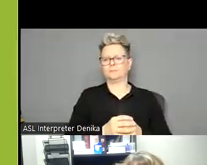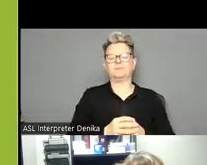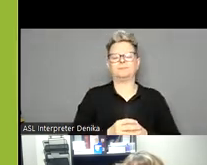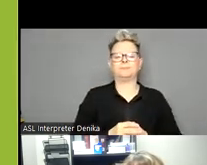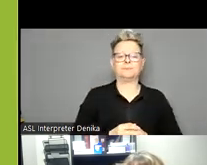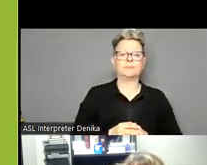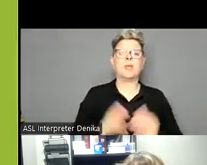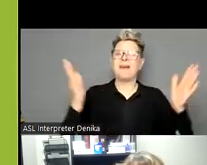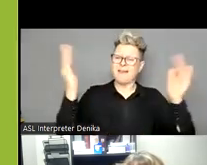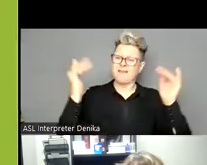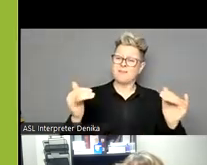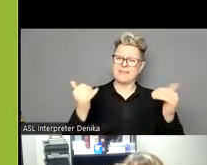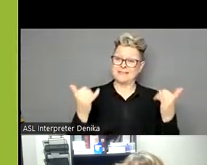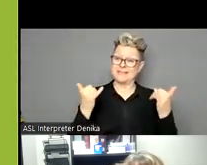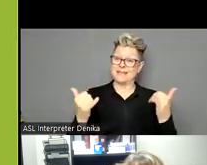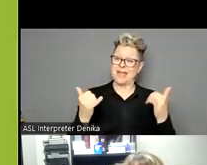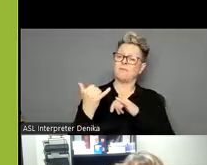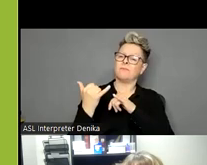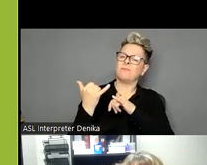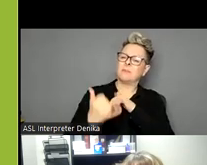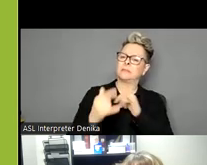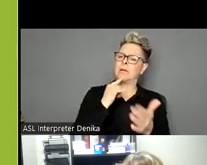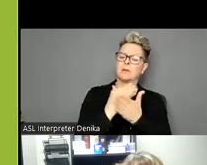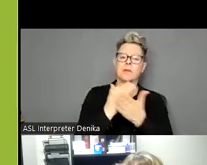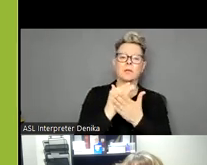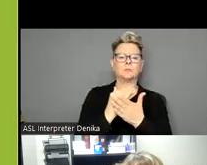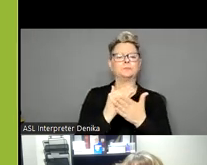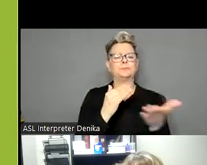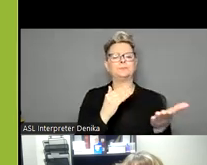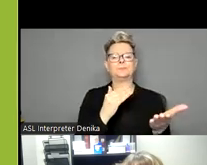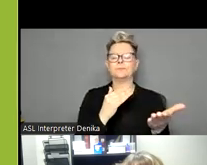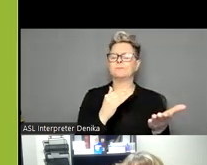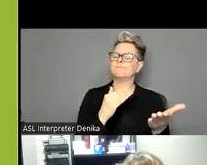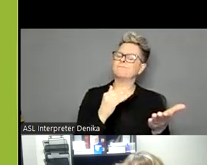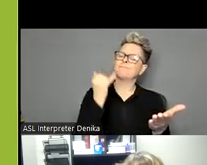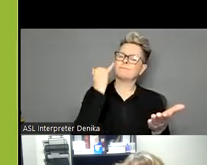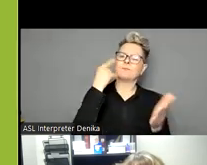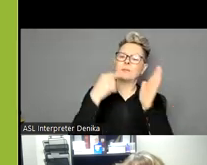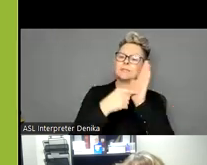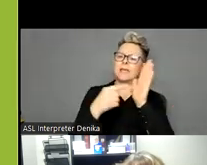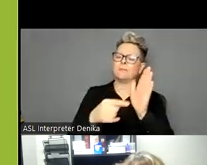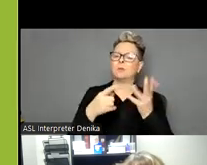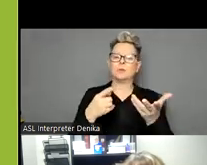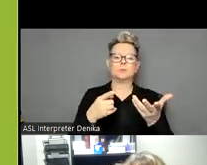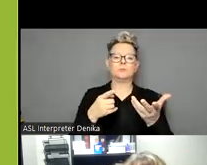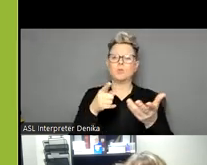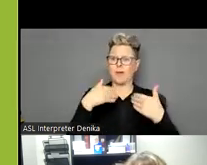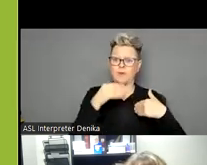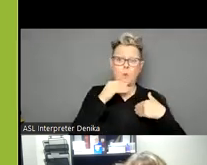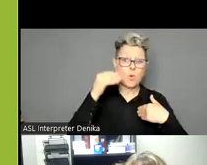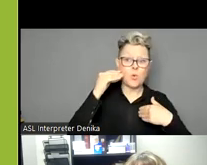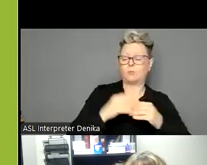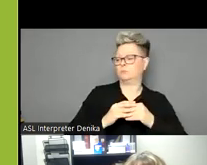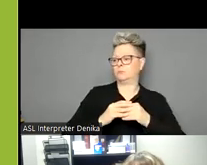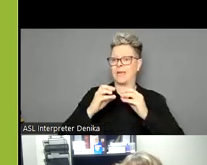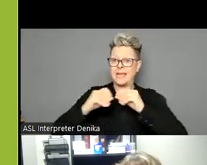So finally, just a few brief considerations about dealing with homes and land, real